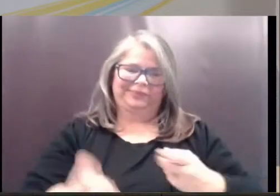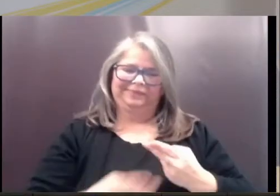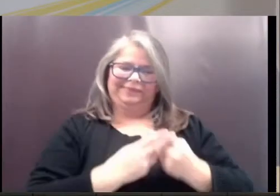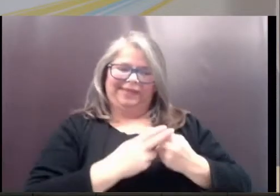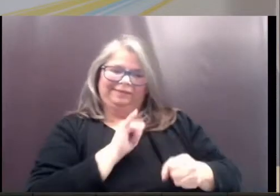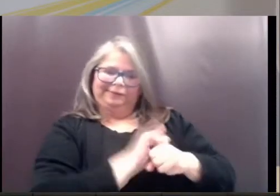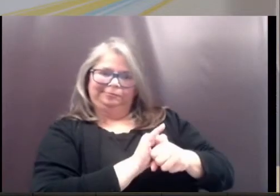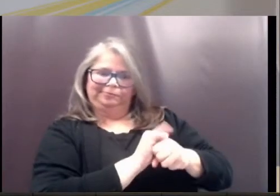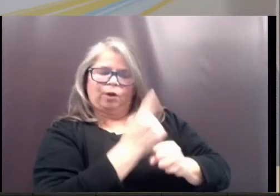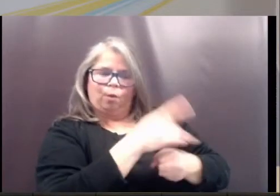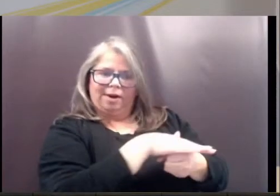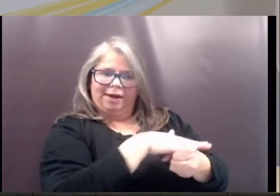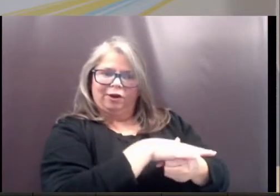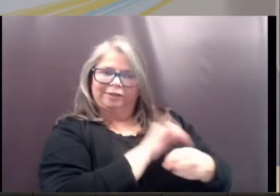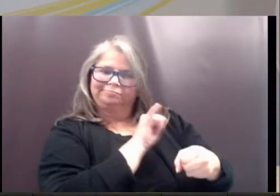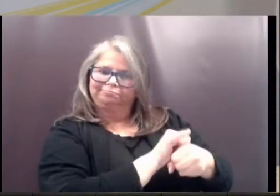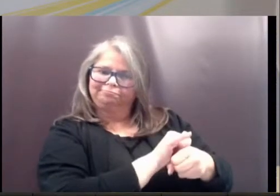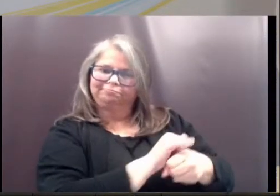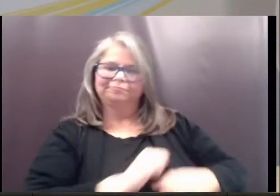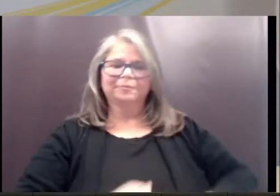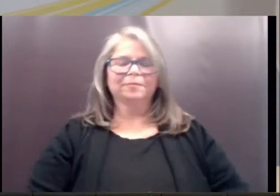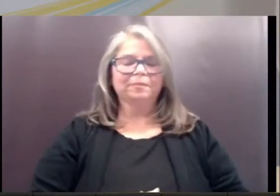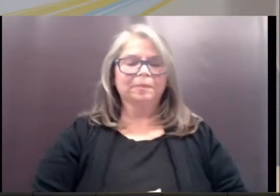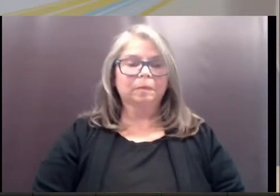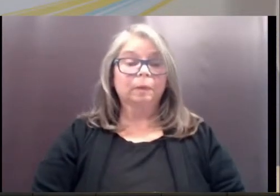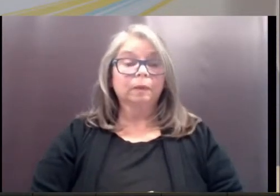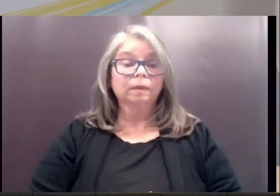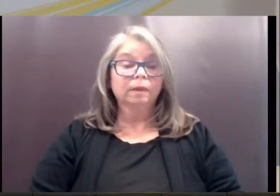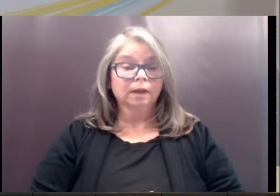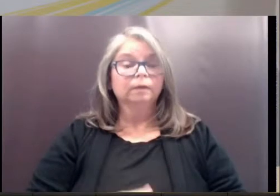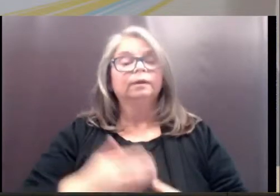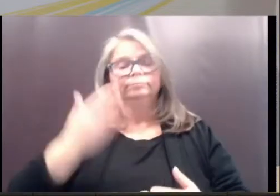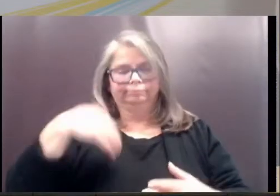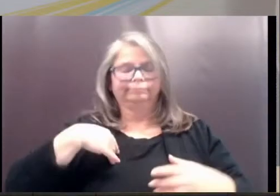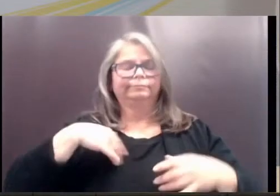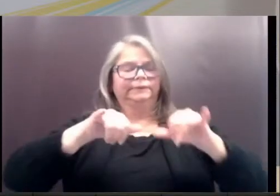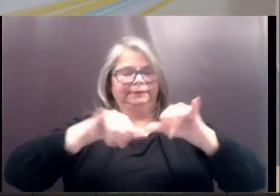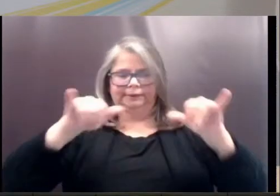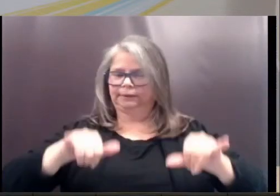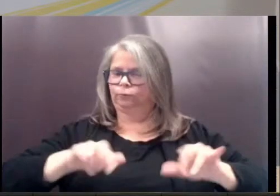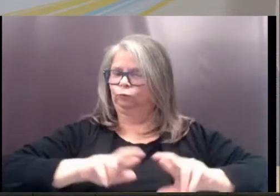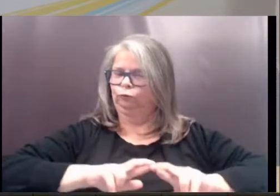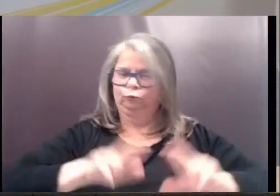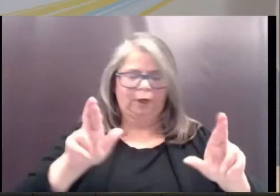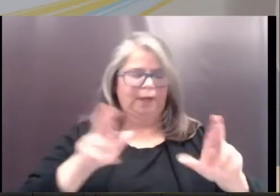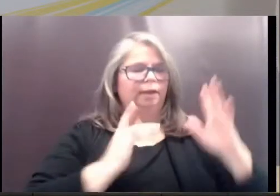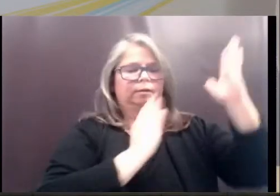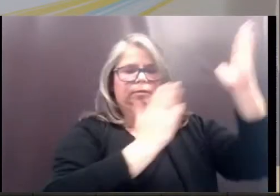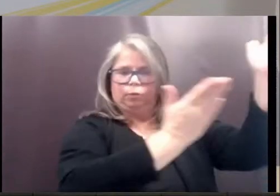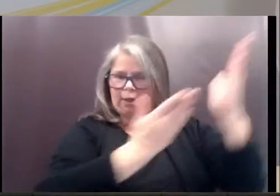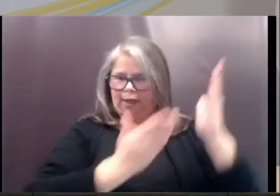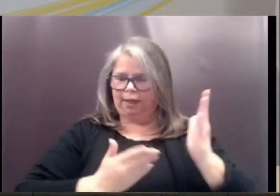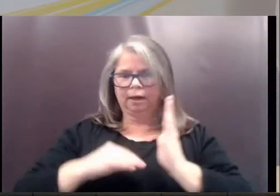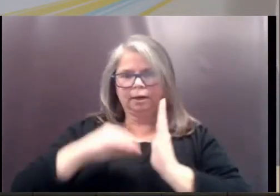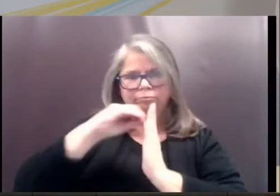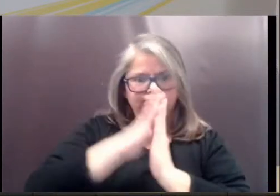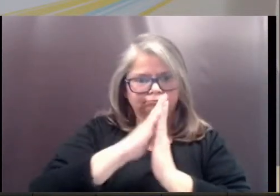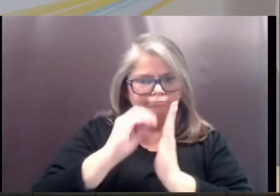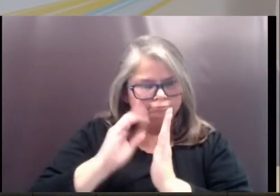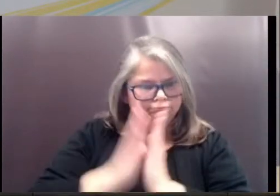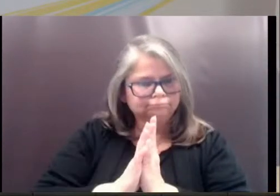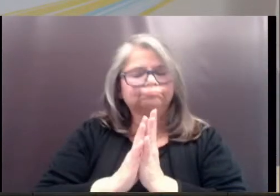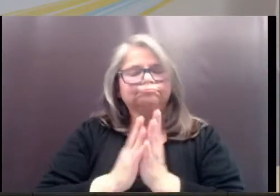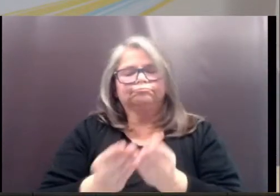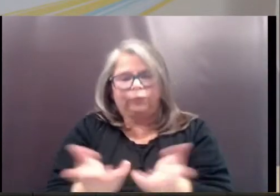Our system is ready to receive, administer, record, and report on vaccine as soon as it arrives in the province.